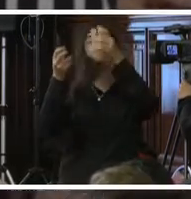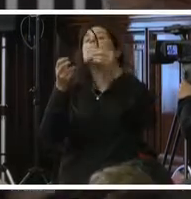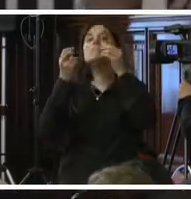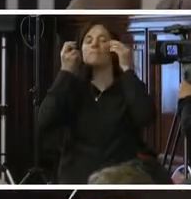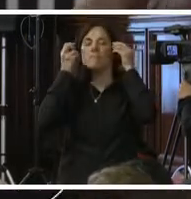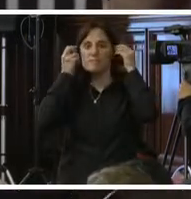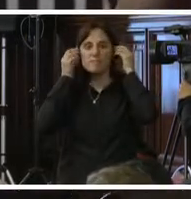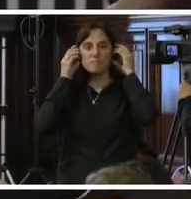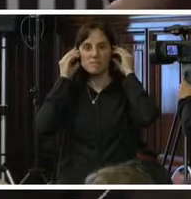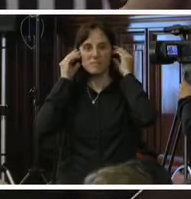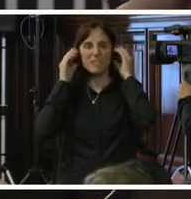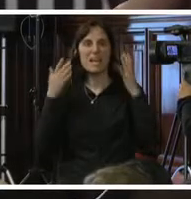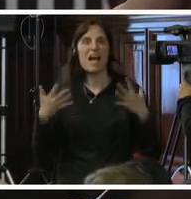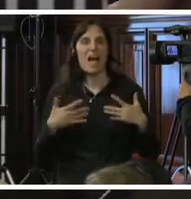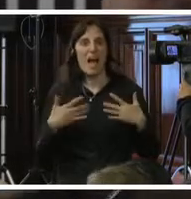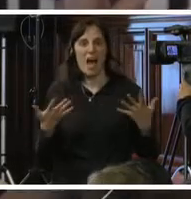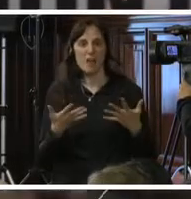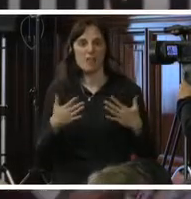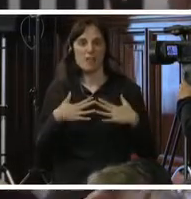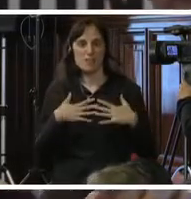Okay, my turn.